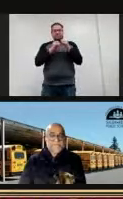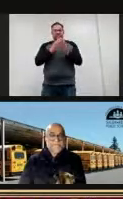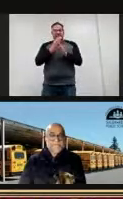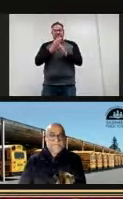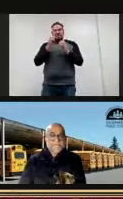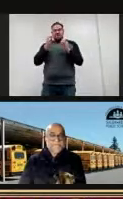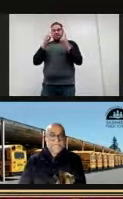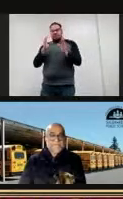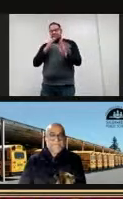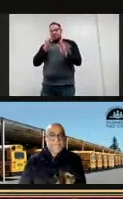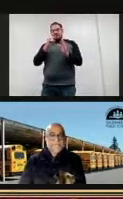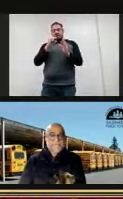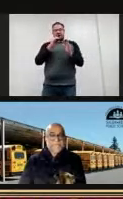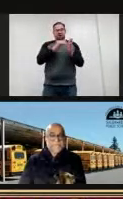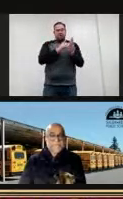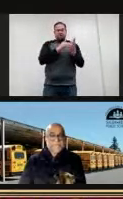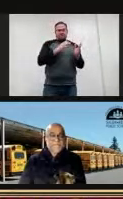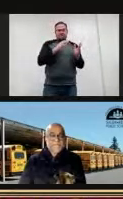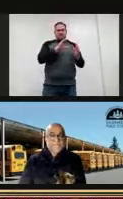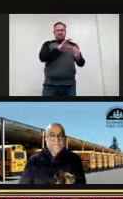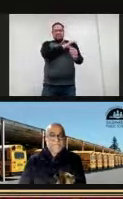are empowered.